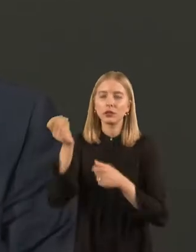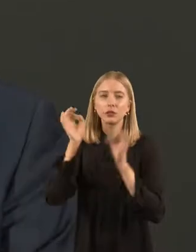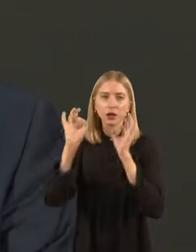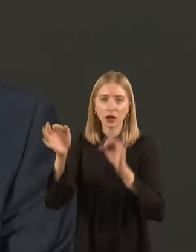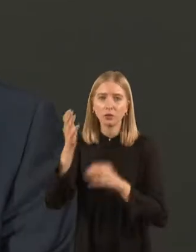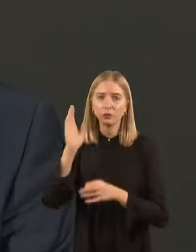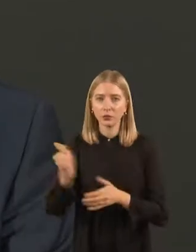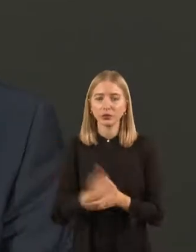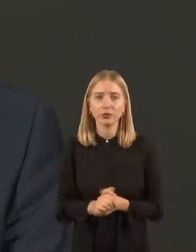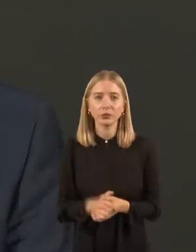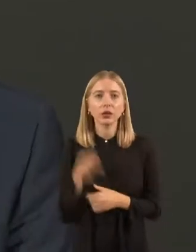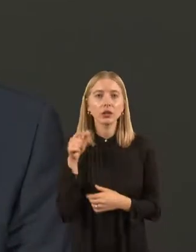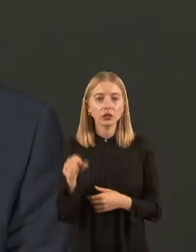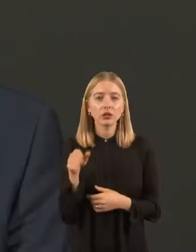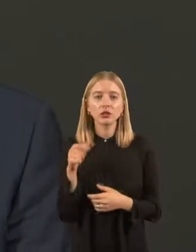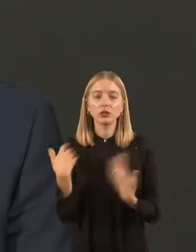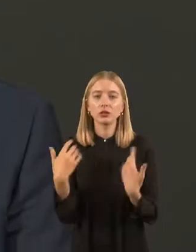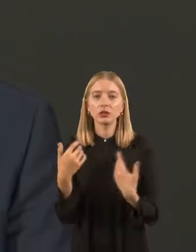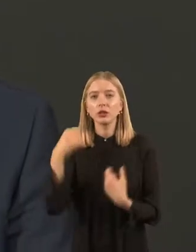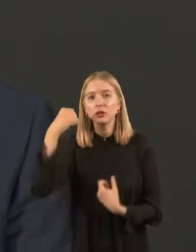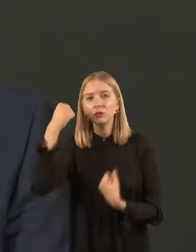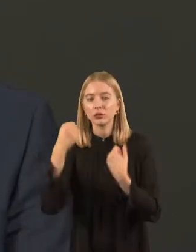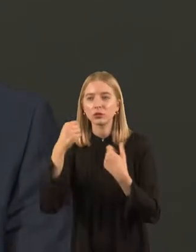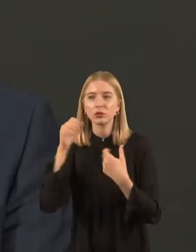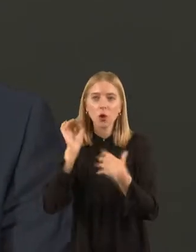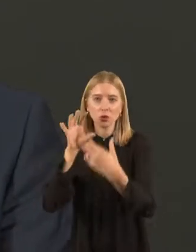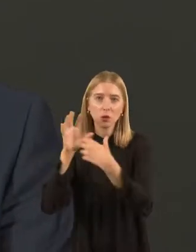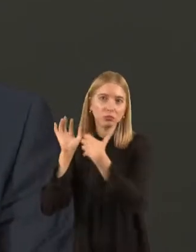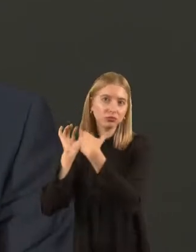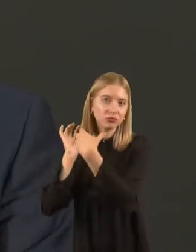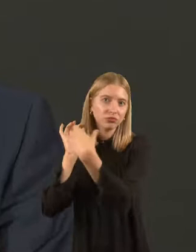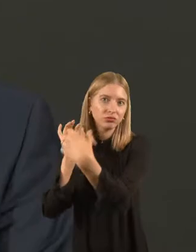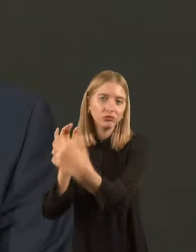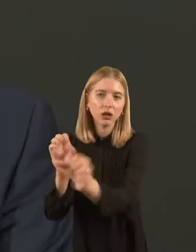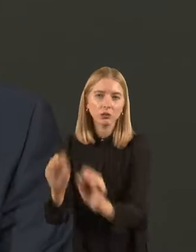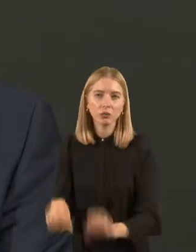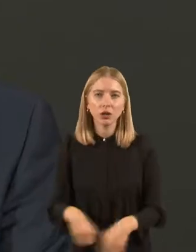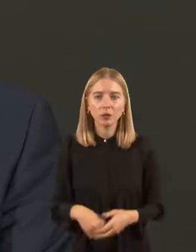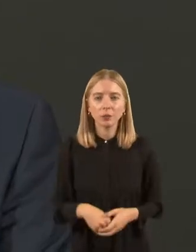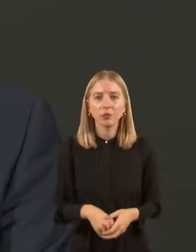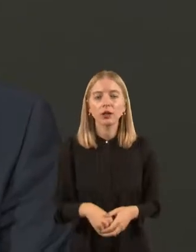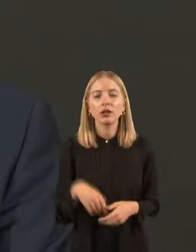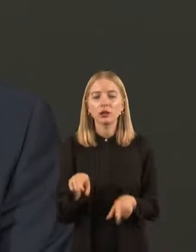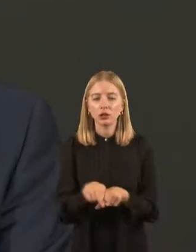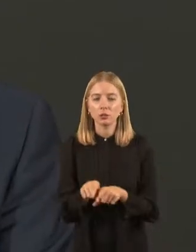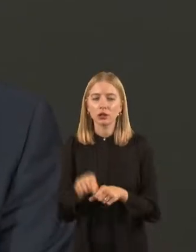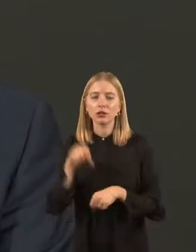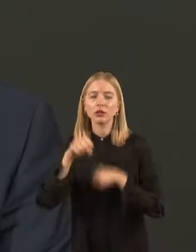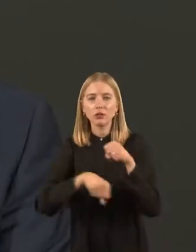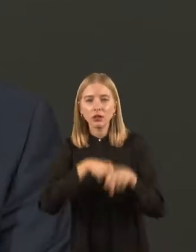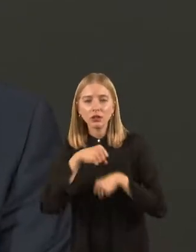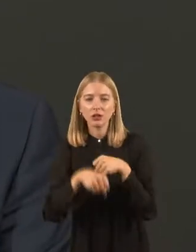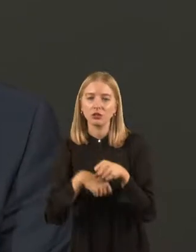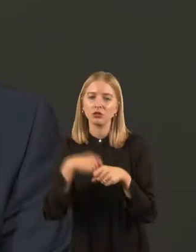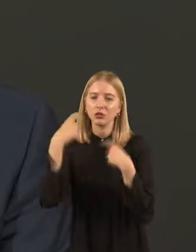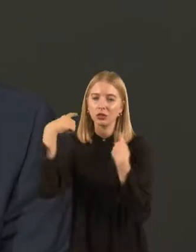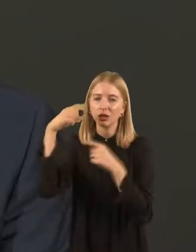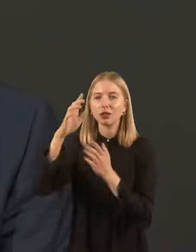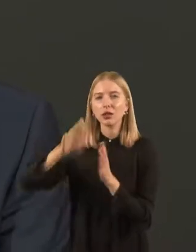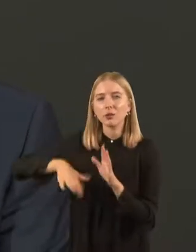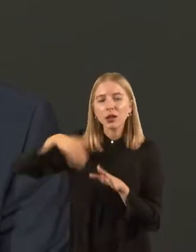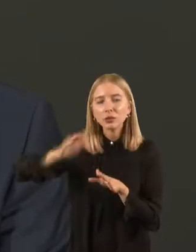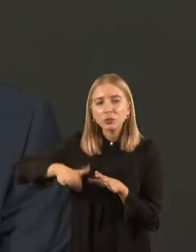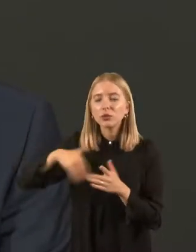And if we increase the number of public transport lanes, the speed also increases. And then